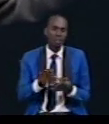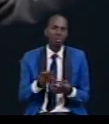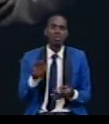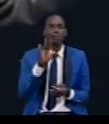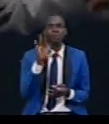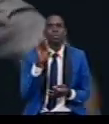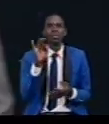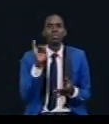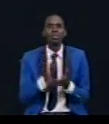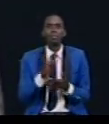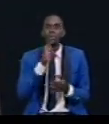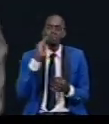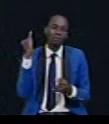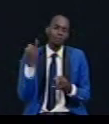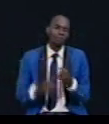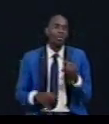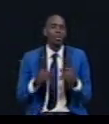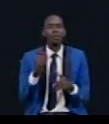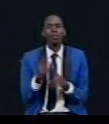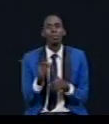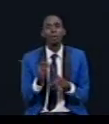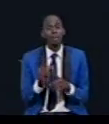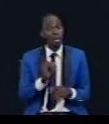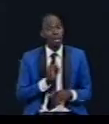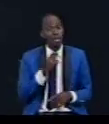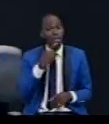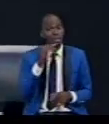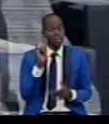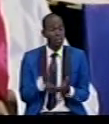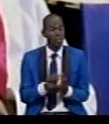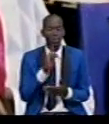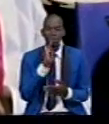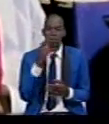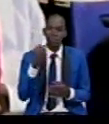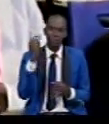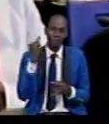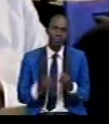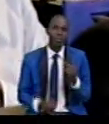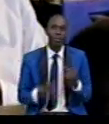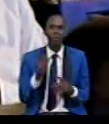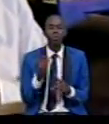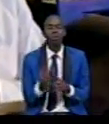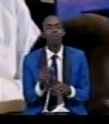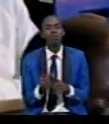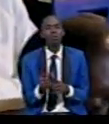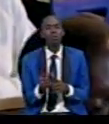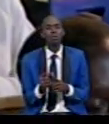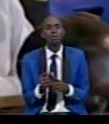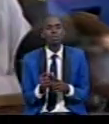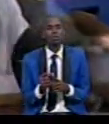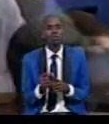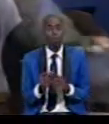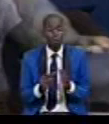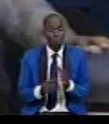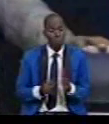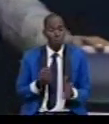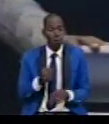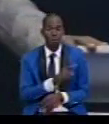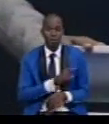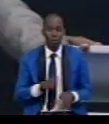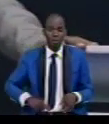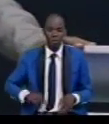the final word. I said that the final word. Once the Lord speaks to